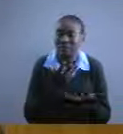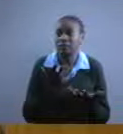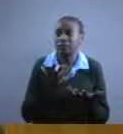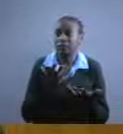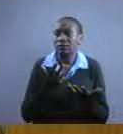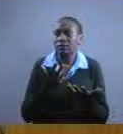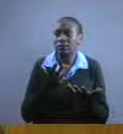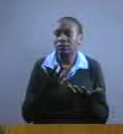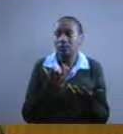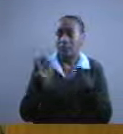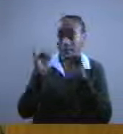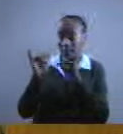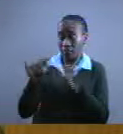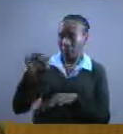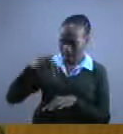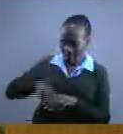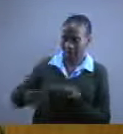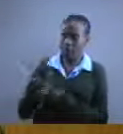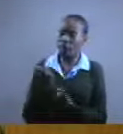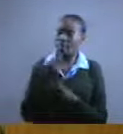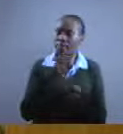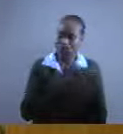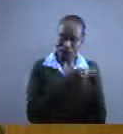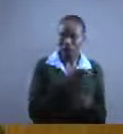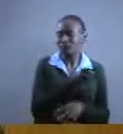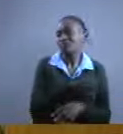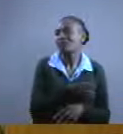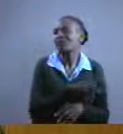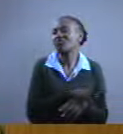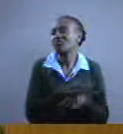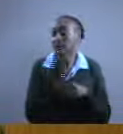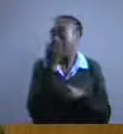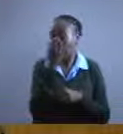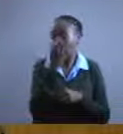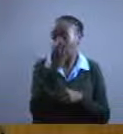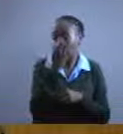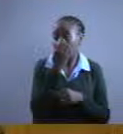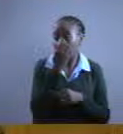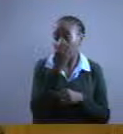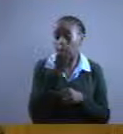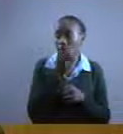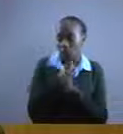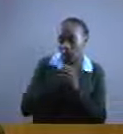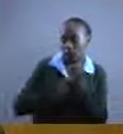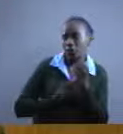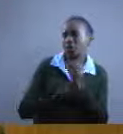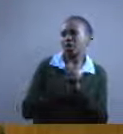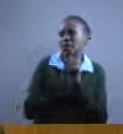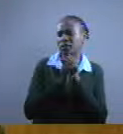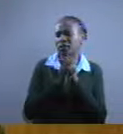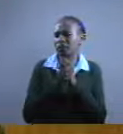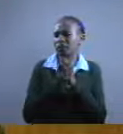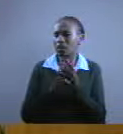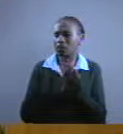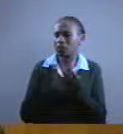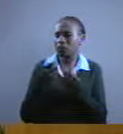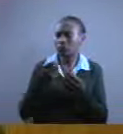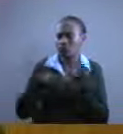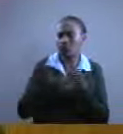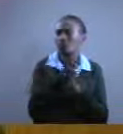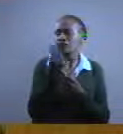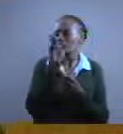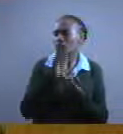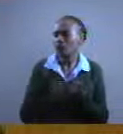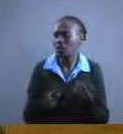addressed and that the people are benefiting at all levels. The international shipping too was the measure that was taken by the ANC-led